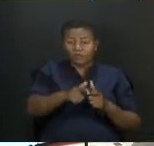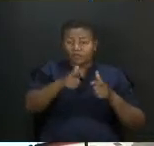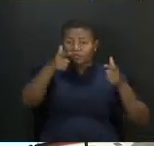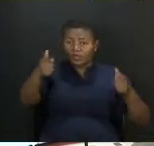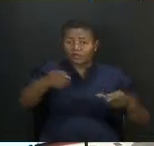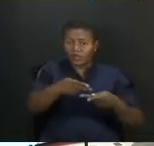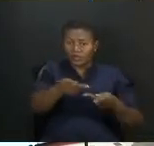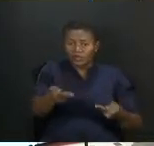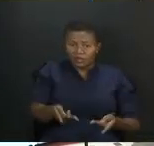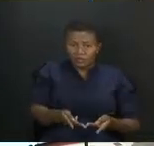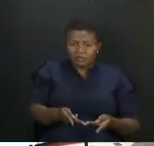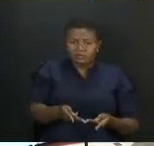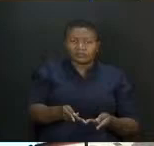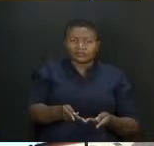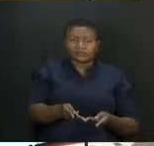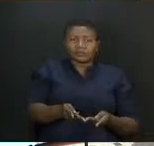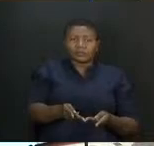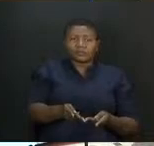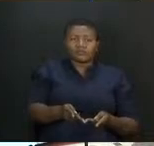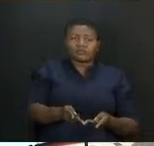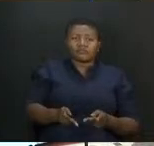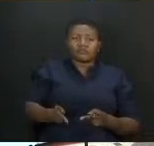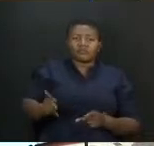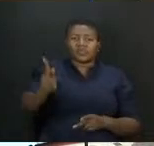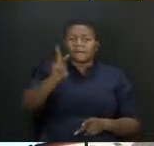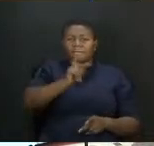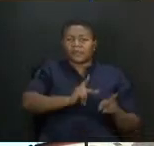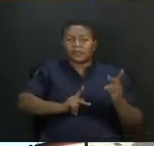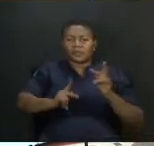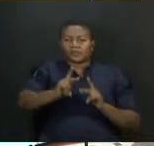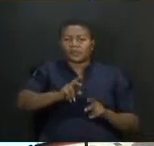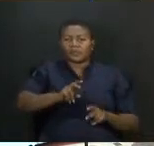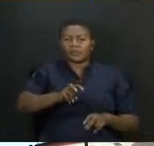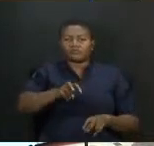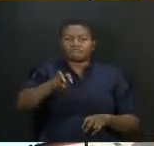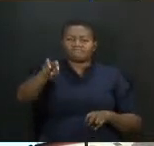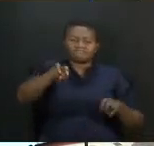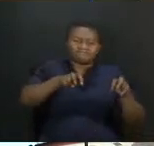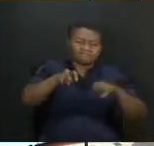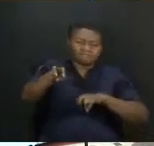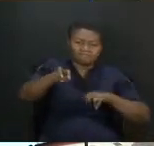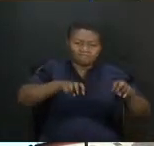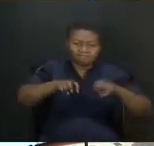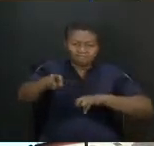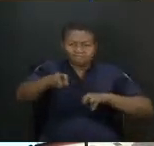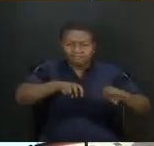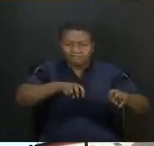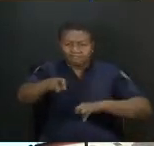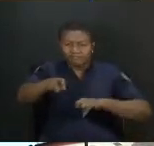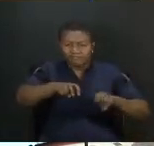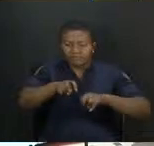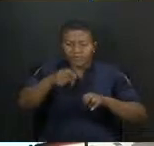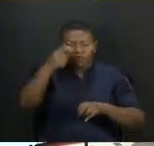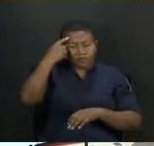People come from all over the region, all over the country to trade in Winneba.